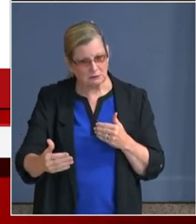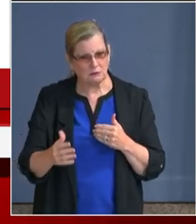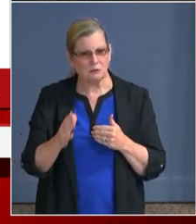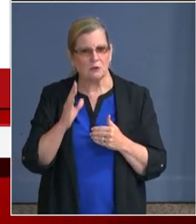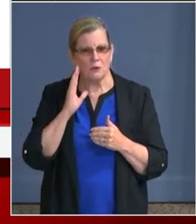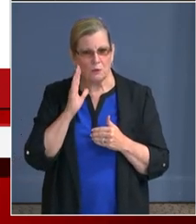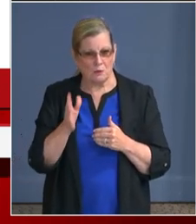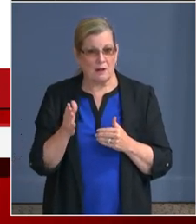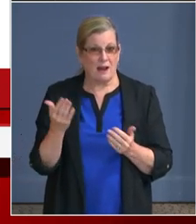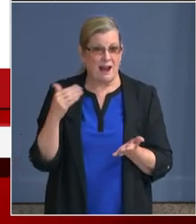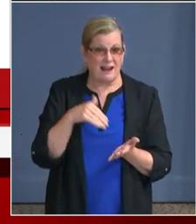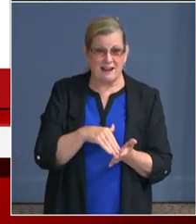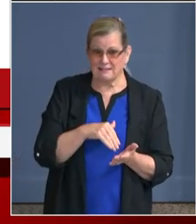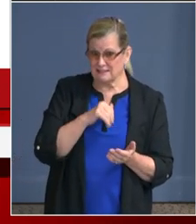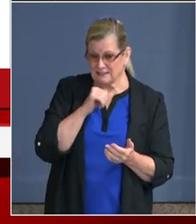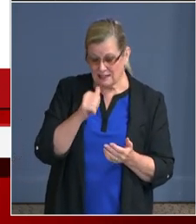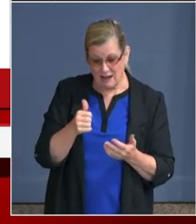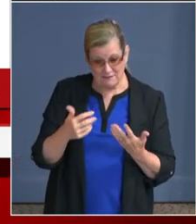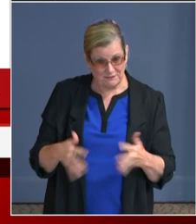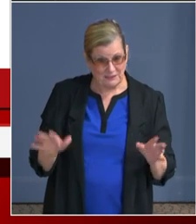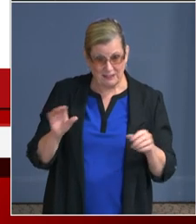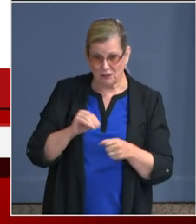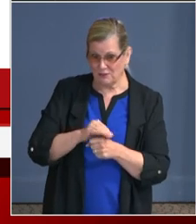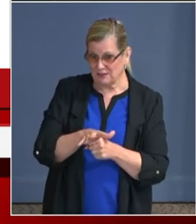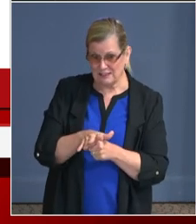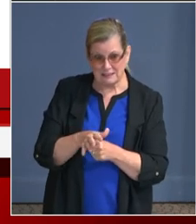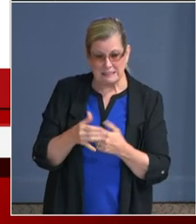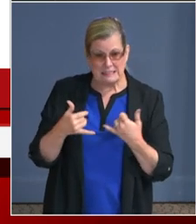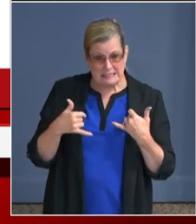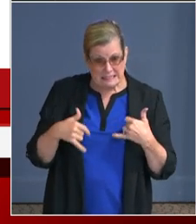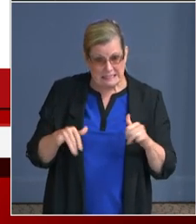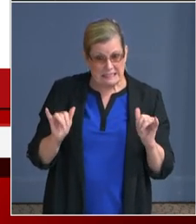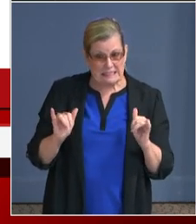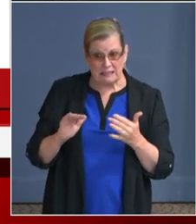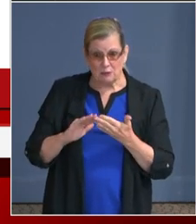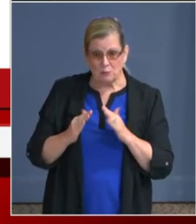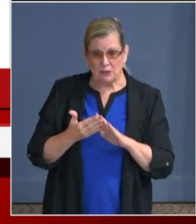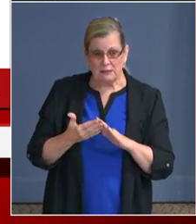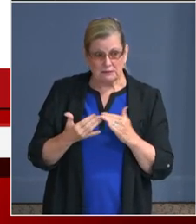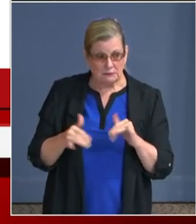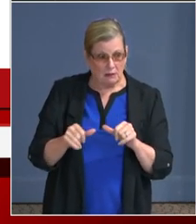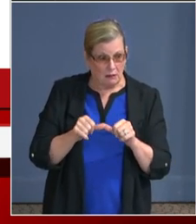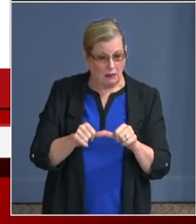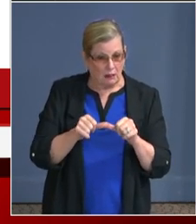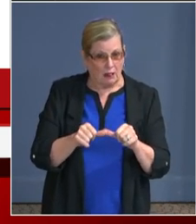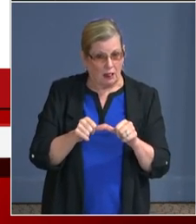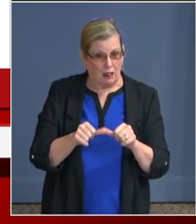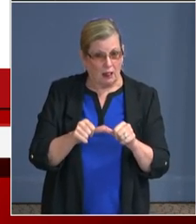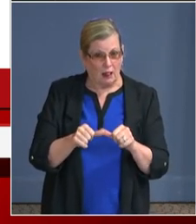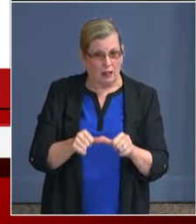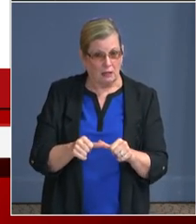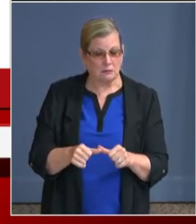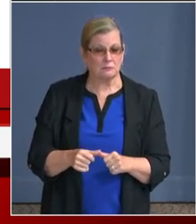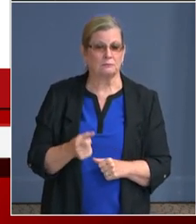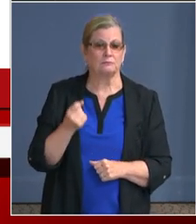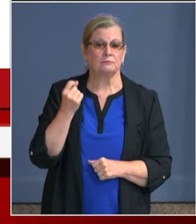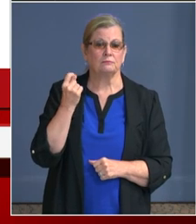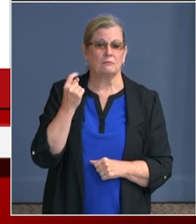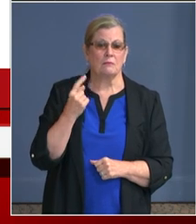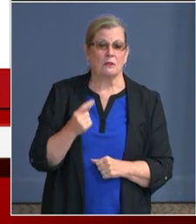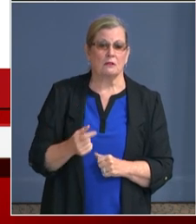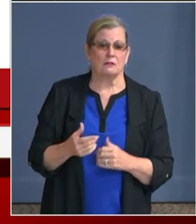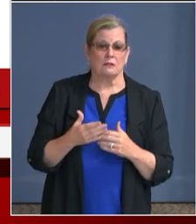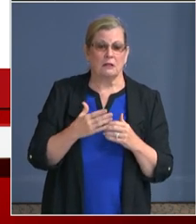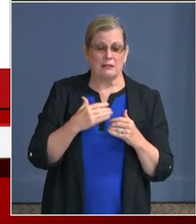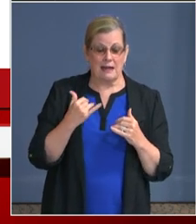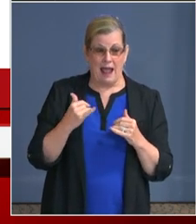that the virus has not disappeared. It is still in our community, and we have largely flattened the curve, and